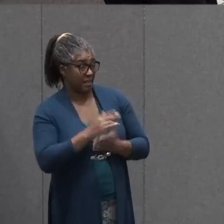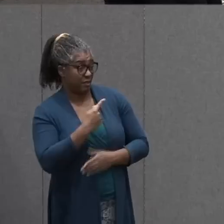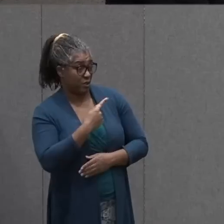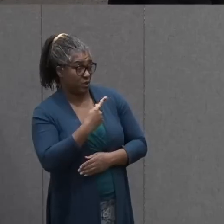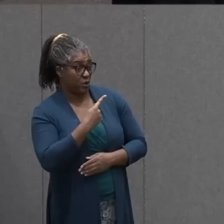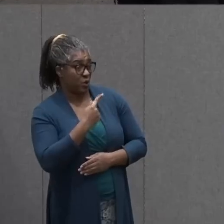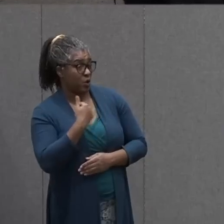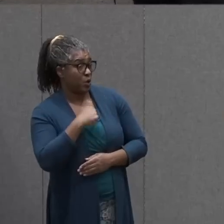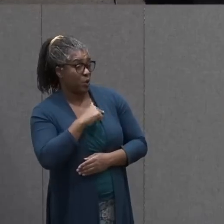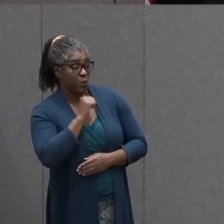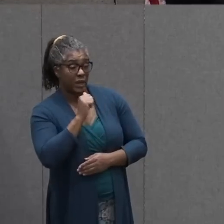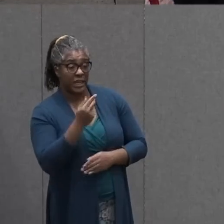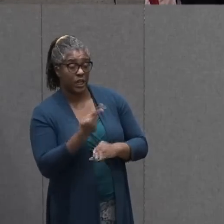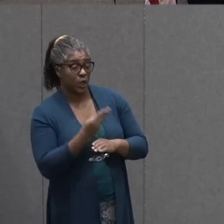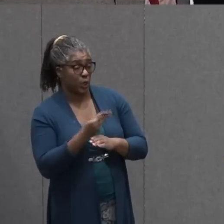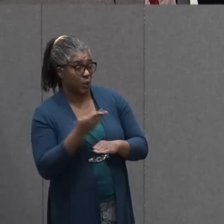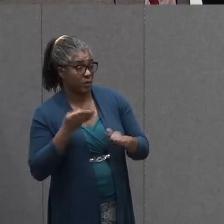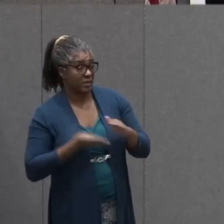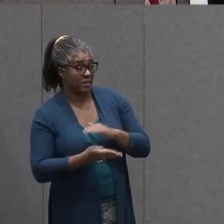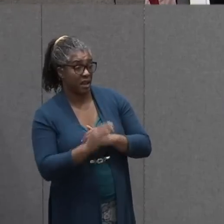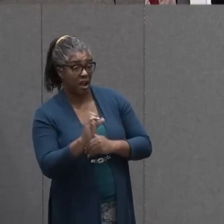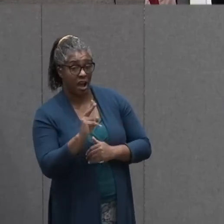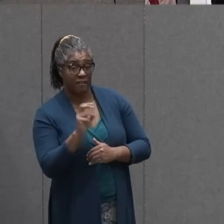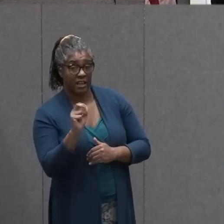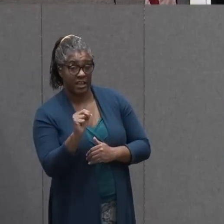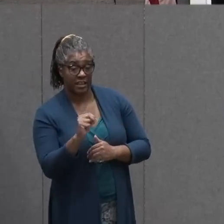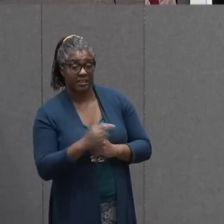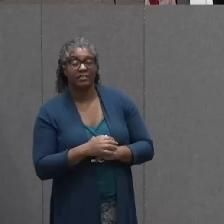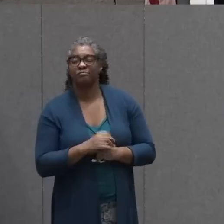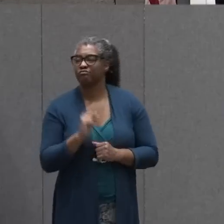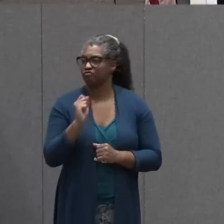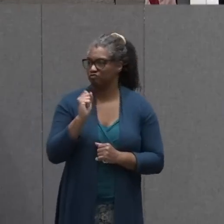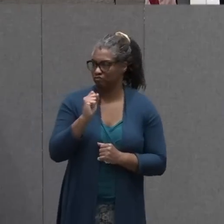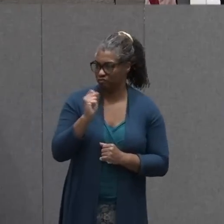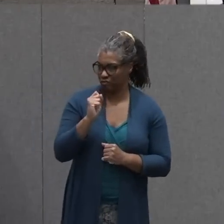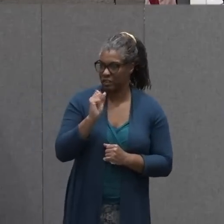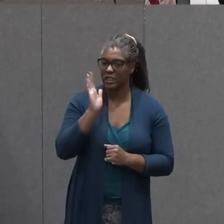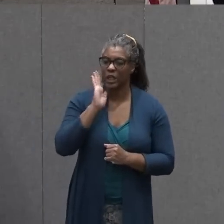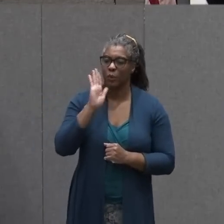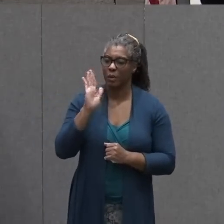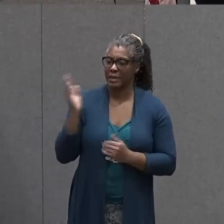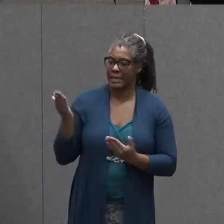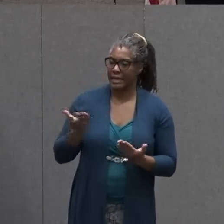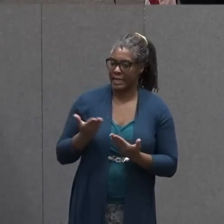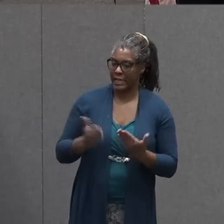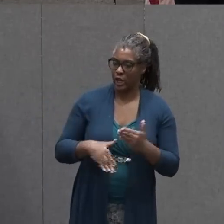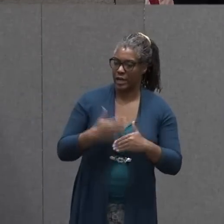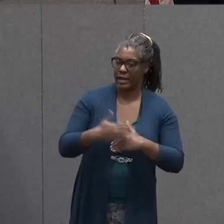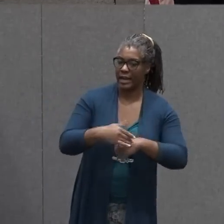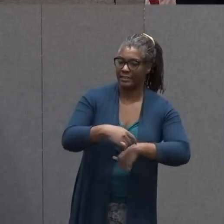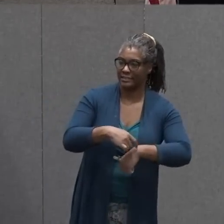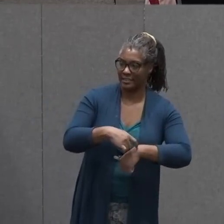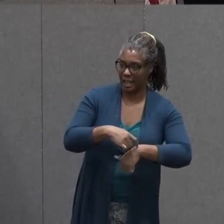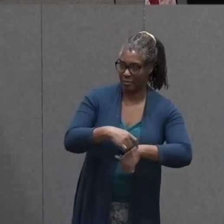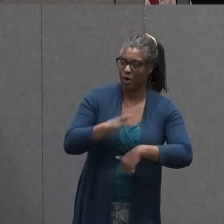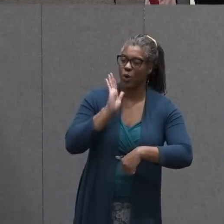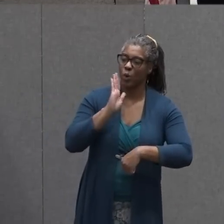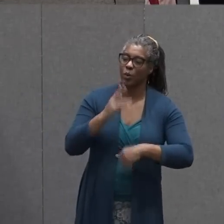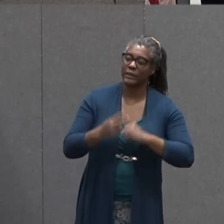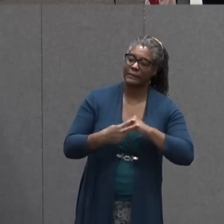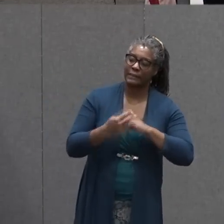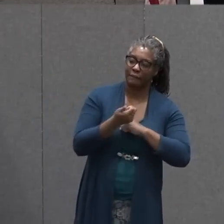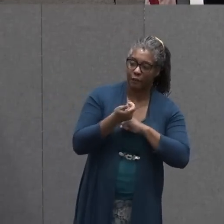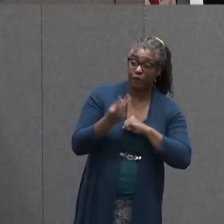could come back next time. We'll save some for him. We can come back next time, and he could tell us what he